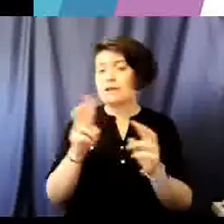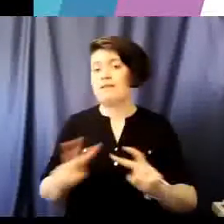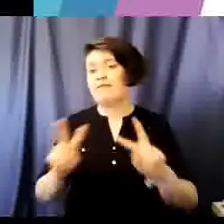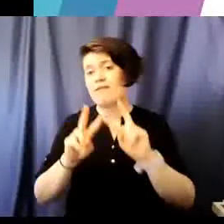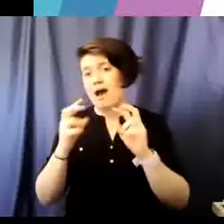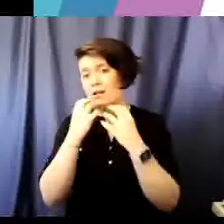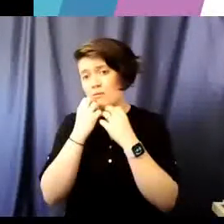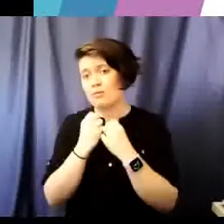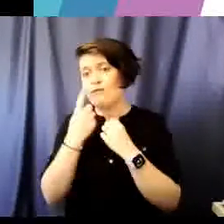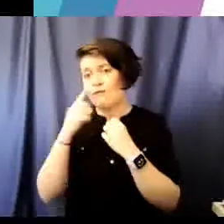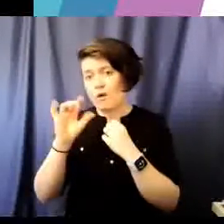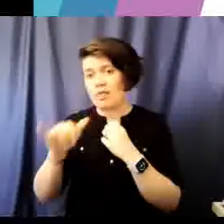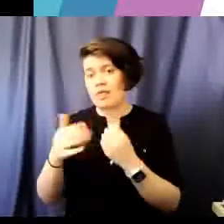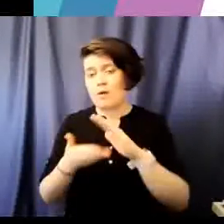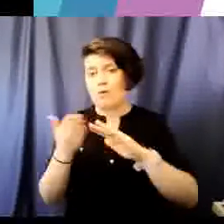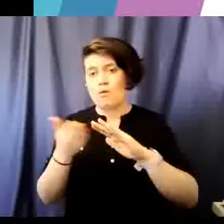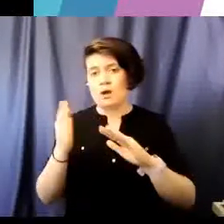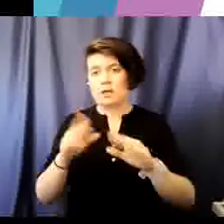running a support group.